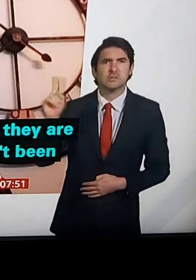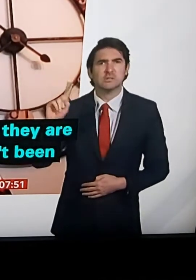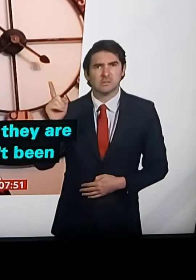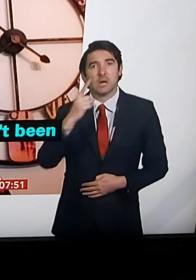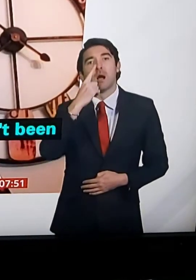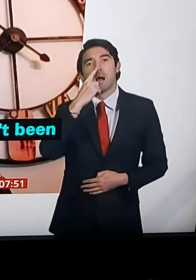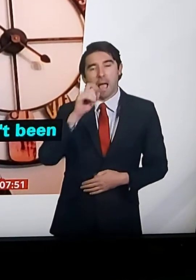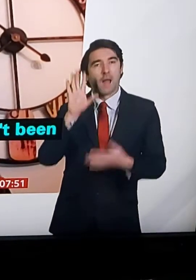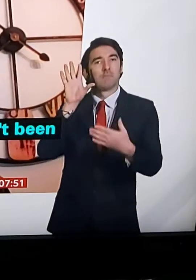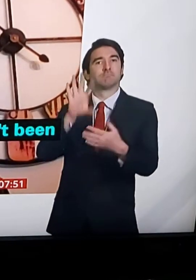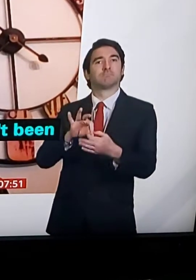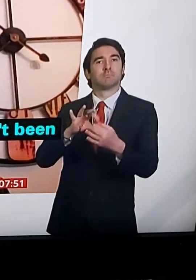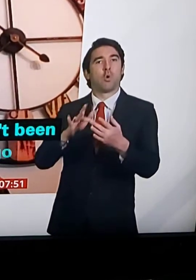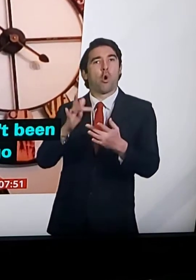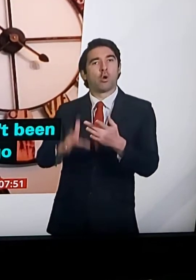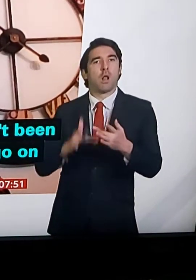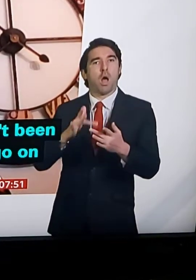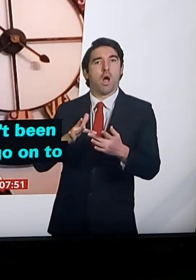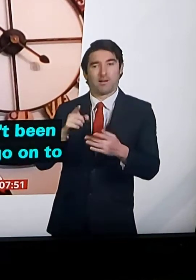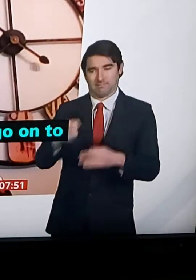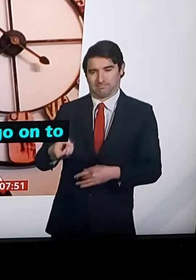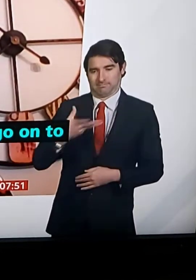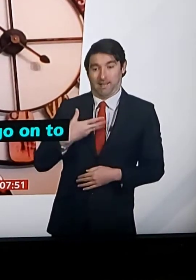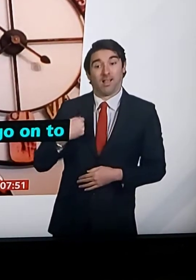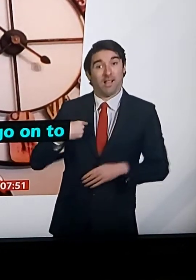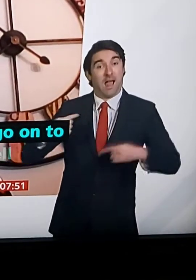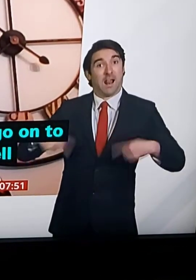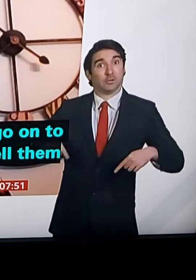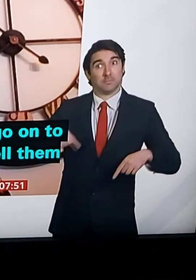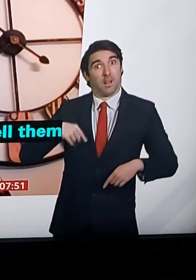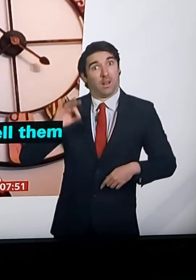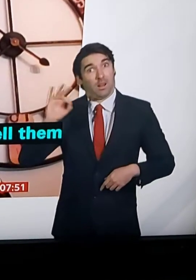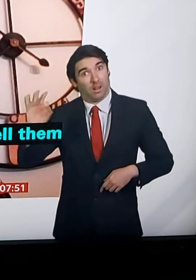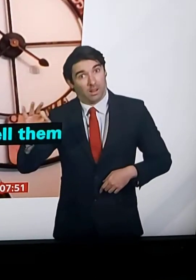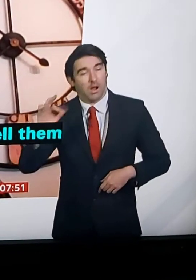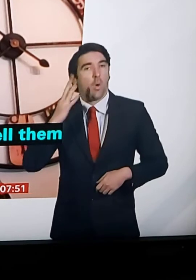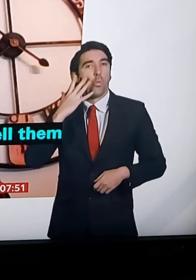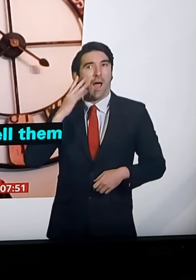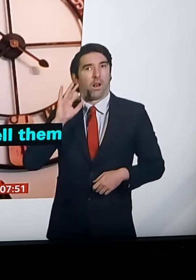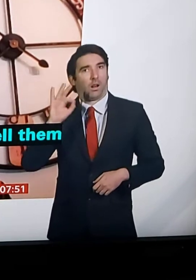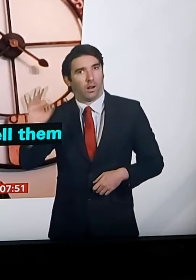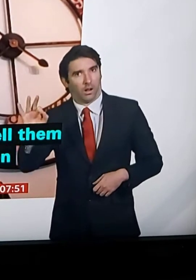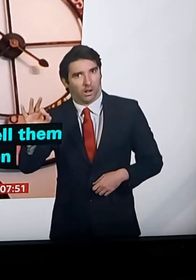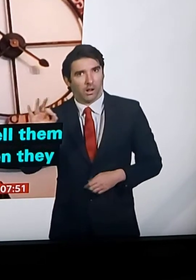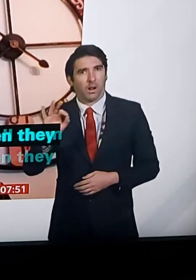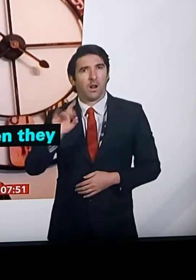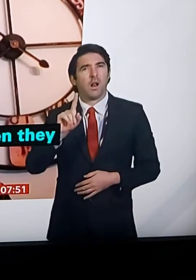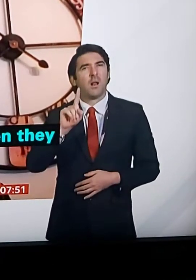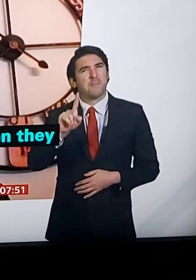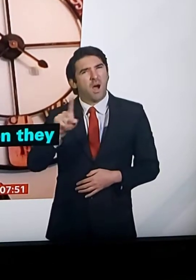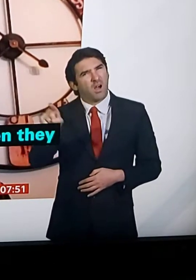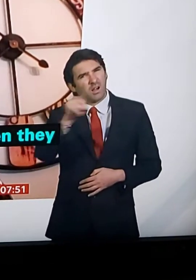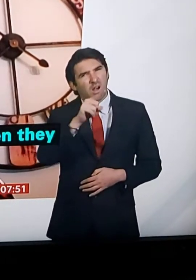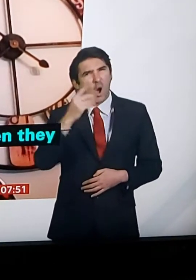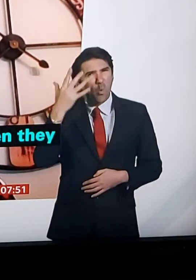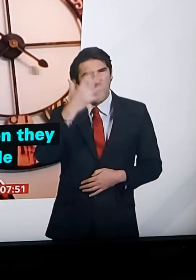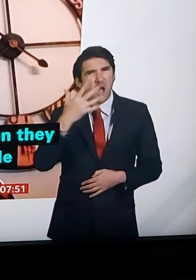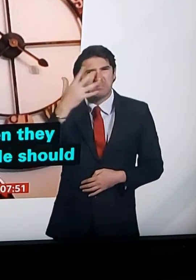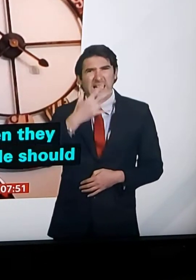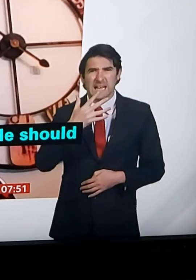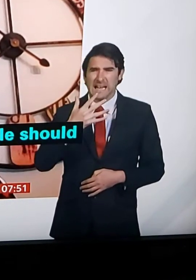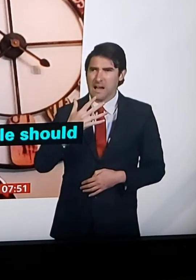the online system. It will tell them if they're eligible and when it is that they can make their claim. But people shouldn't worry about needing to do